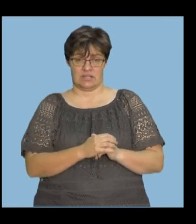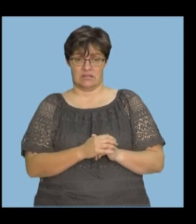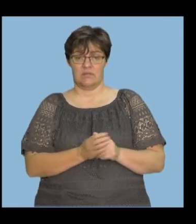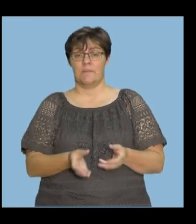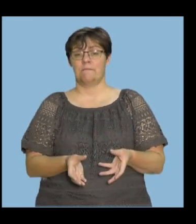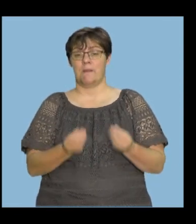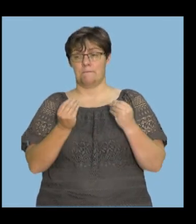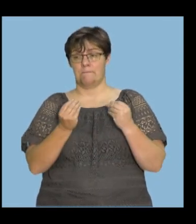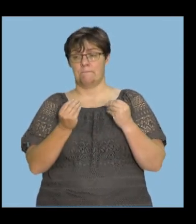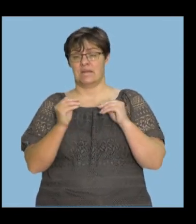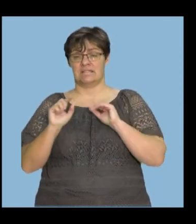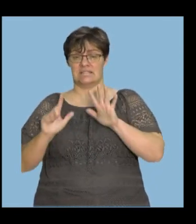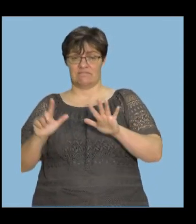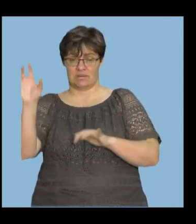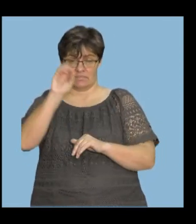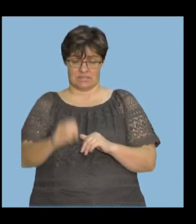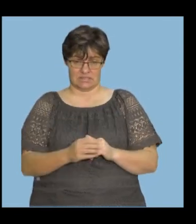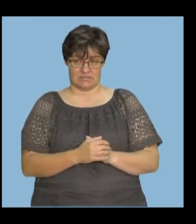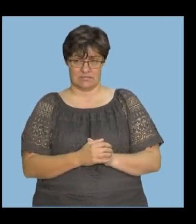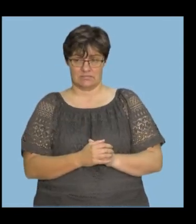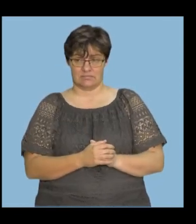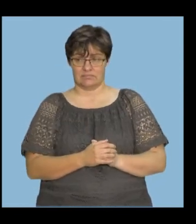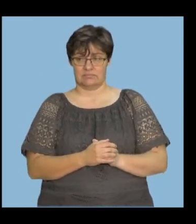us 7%.